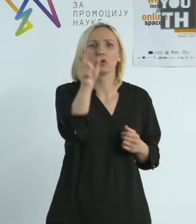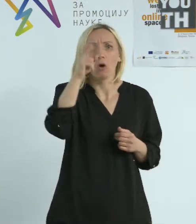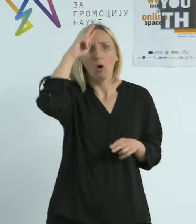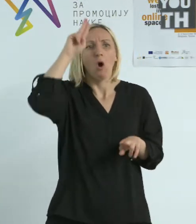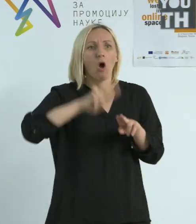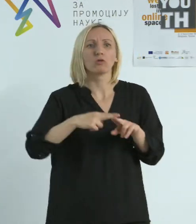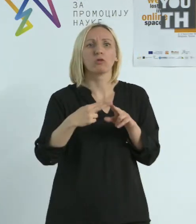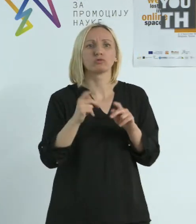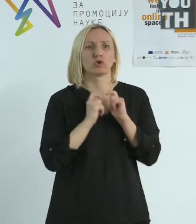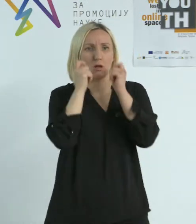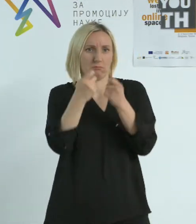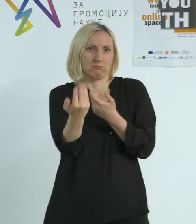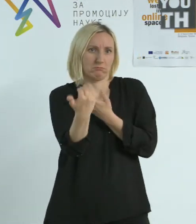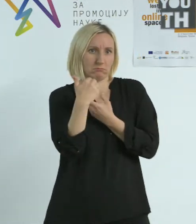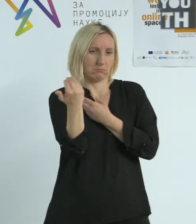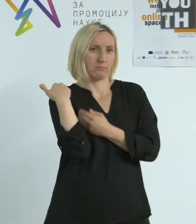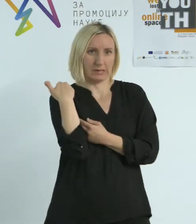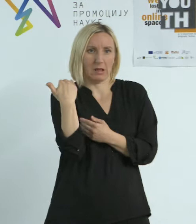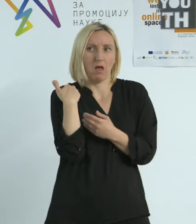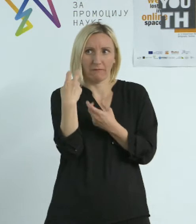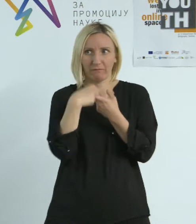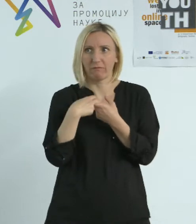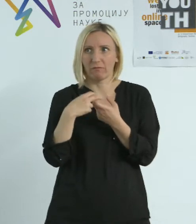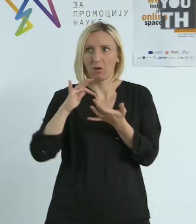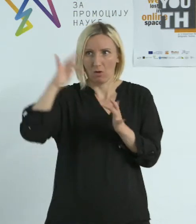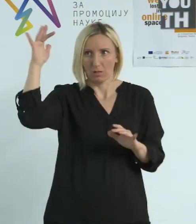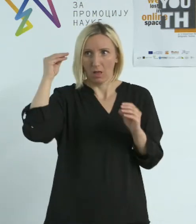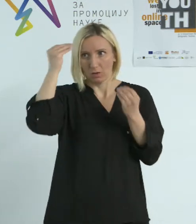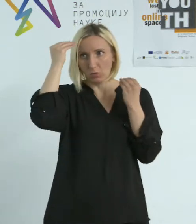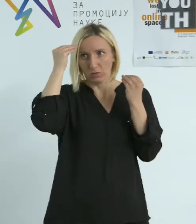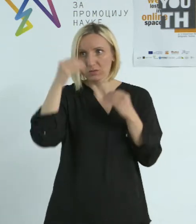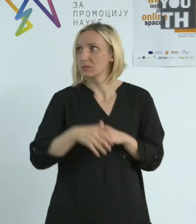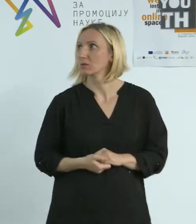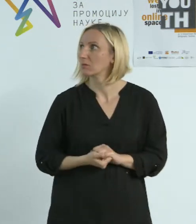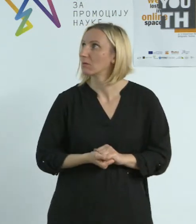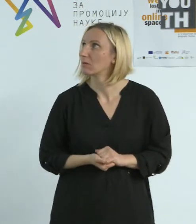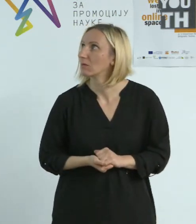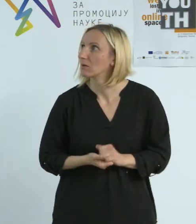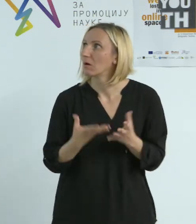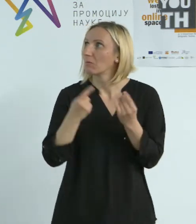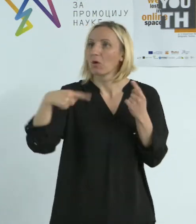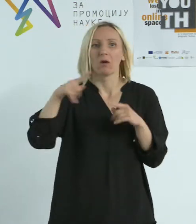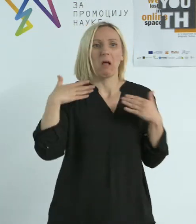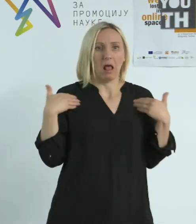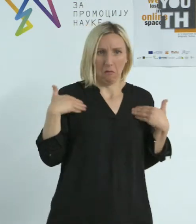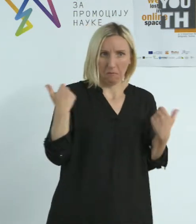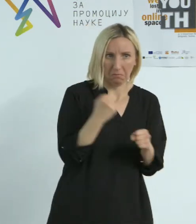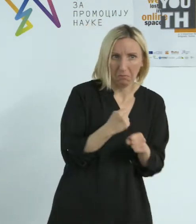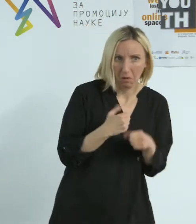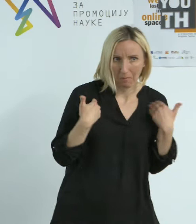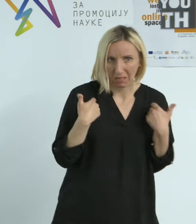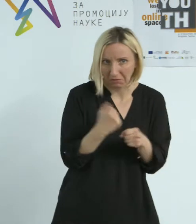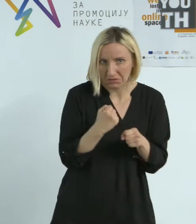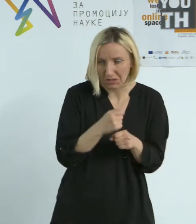decided to apply to the course? Most of them were youth workers that had some interest about what